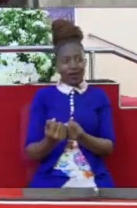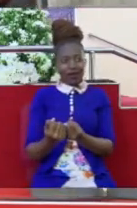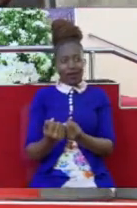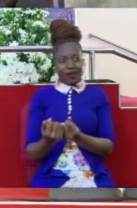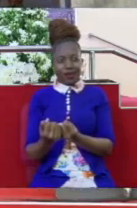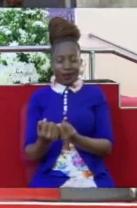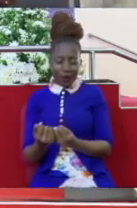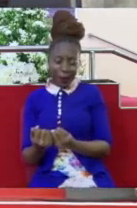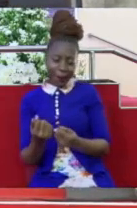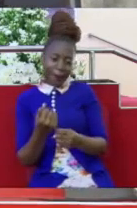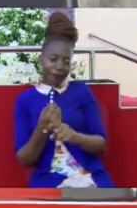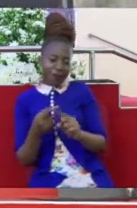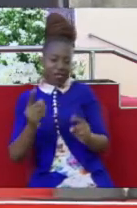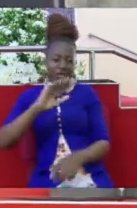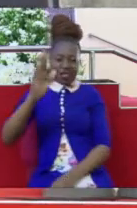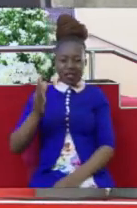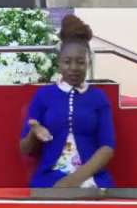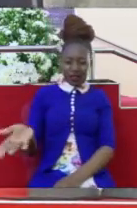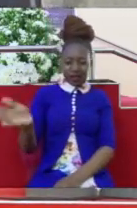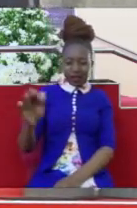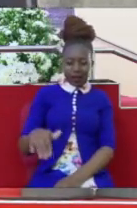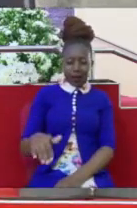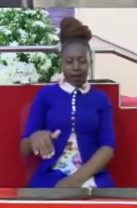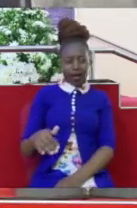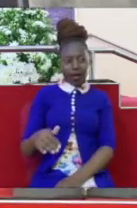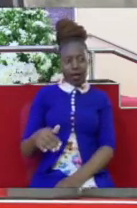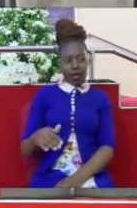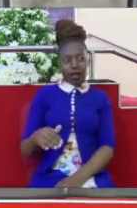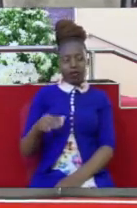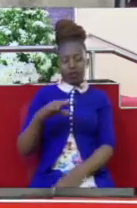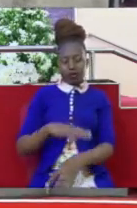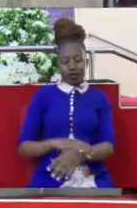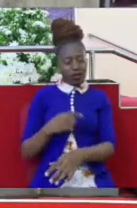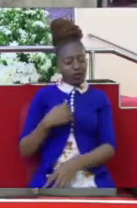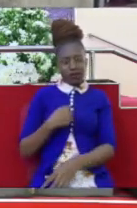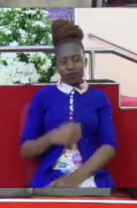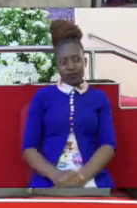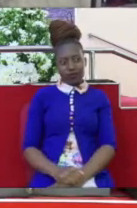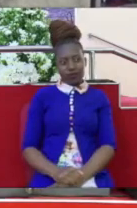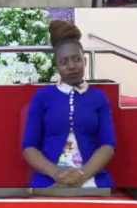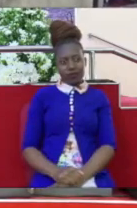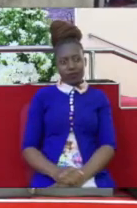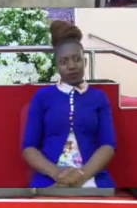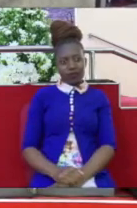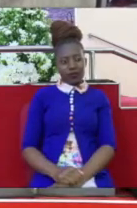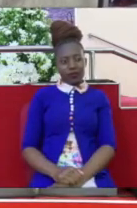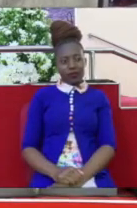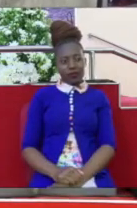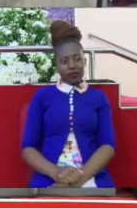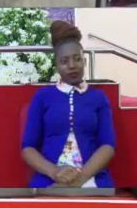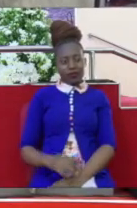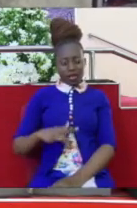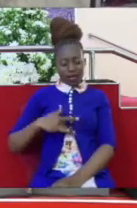me up. Lakini hawakukuja tena kunichukua. I think it shamed them. Ya kwamba